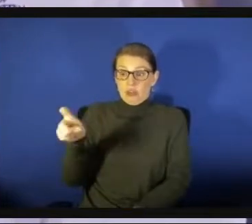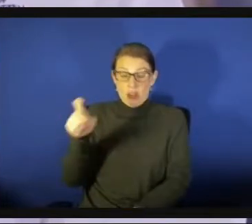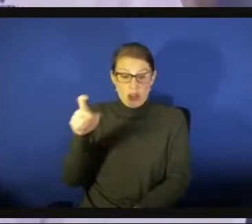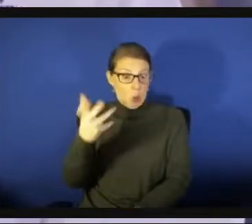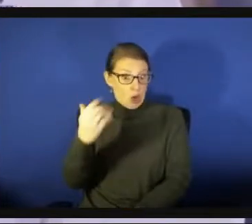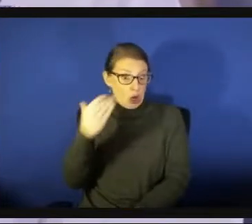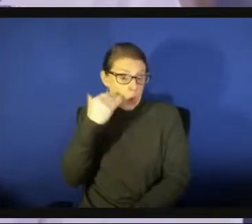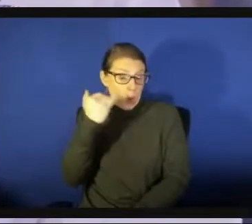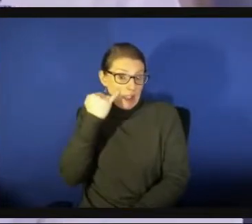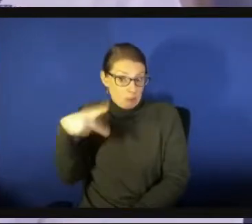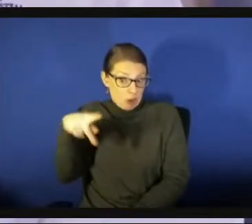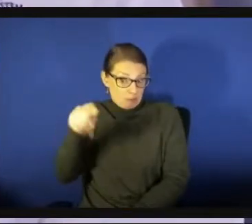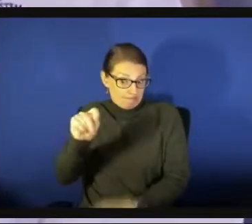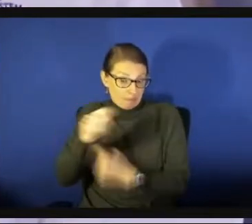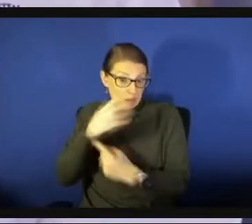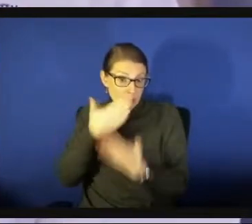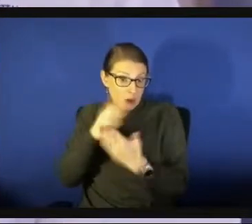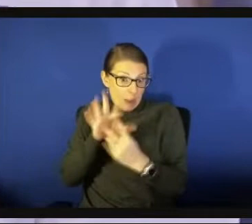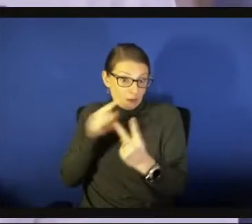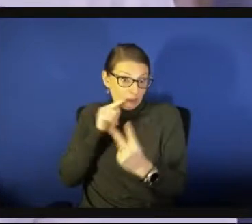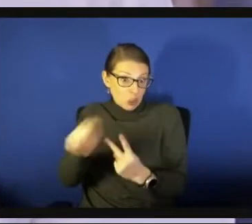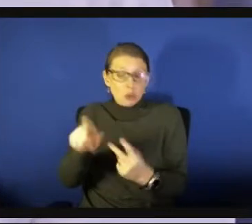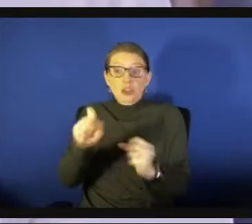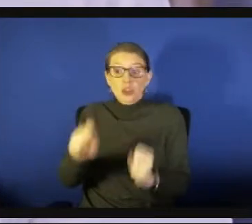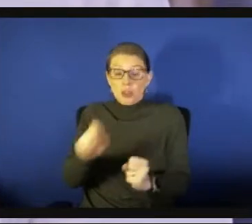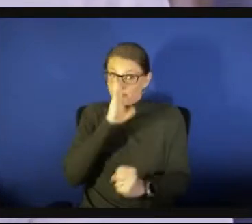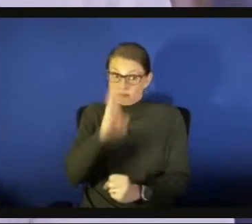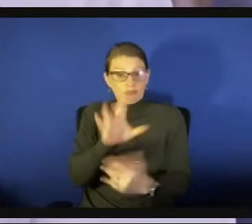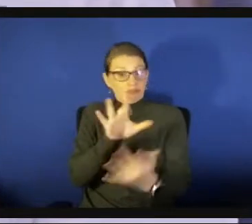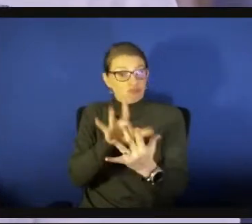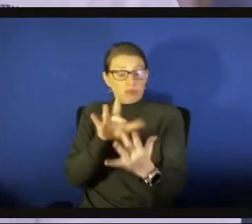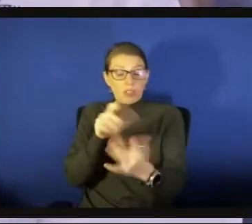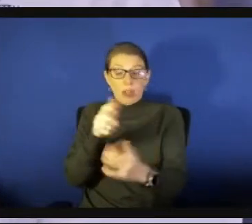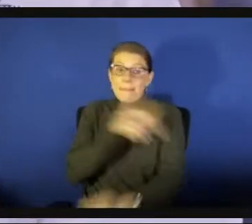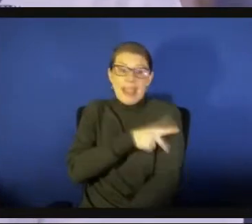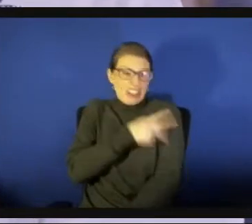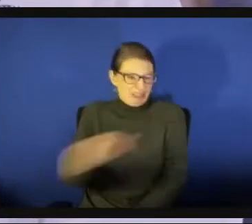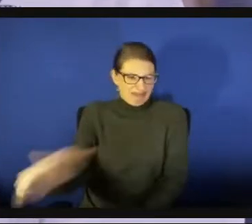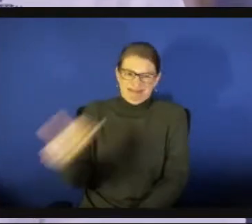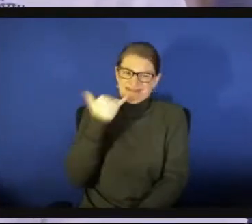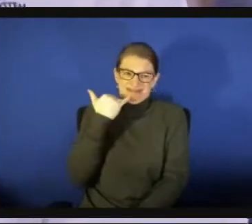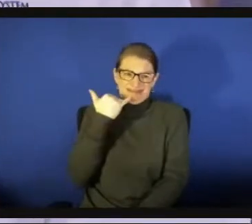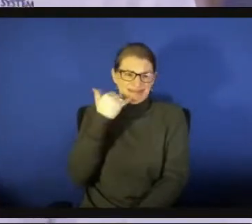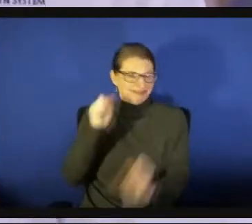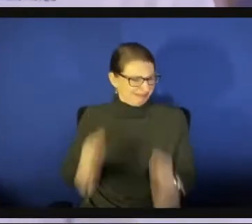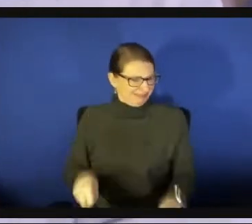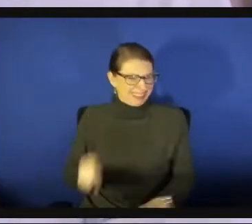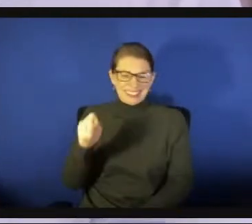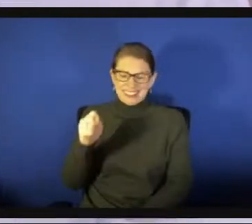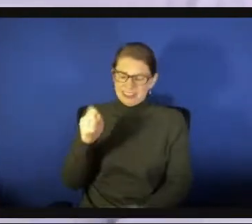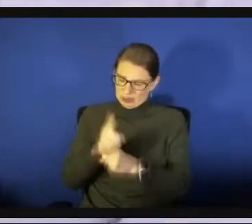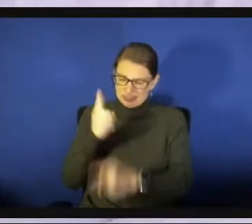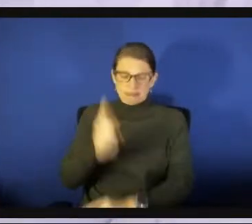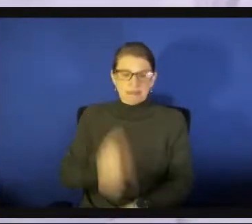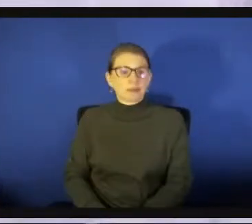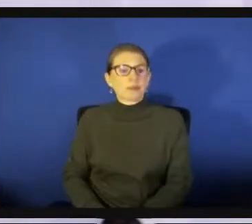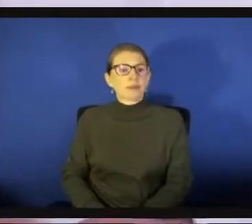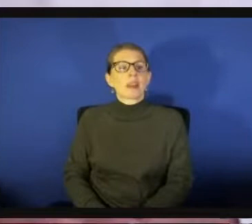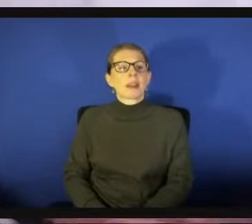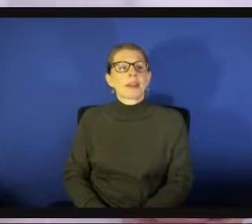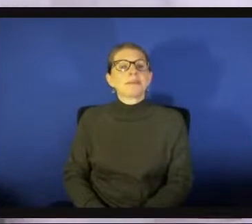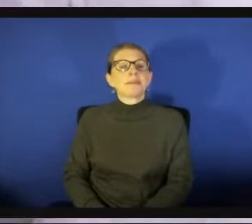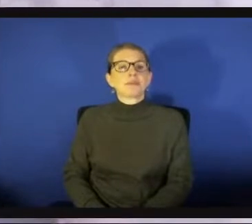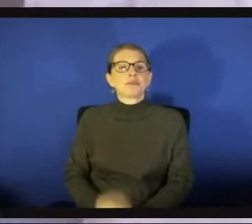you can certainly reach out directly. So a patient could just pick up the phone and call and ask. Definitely. And find out more information. So Dr. Rotondo, we frequently talk about